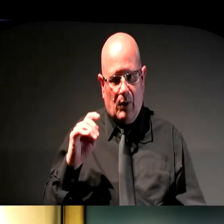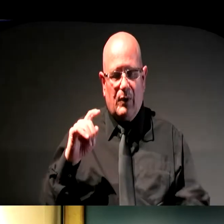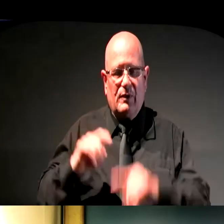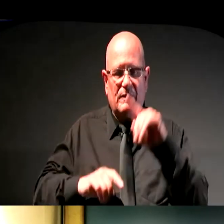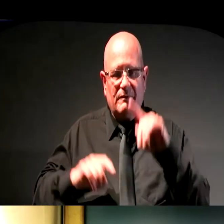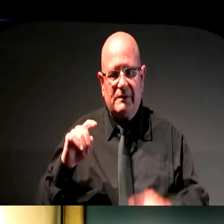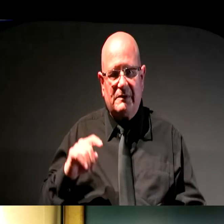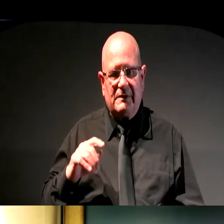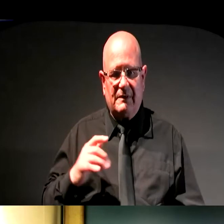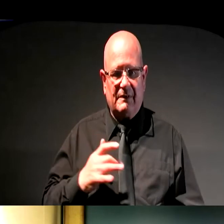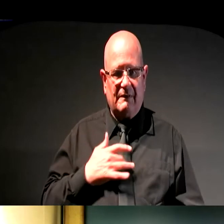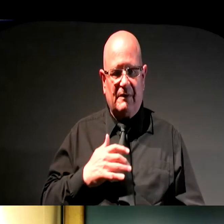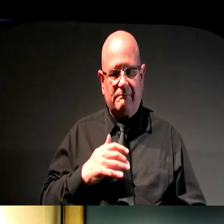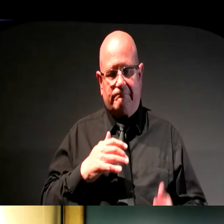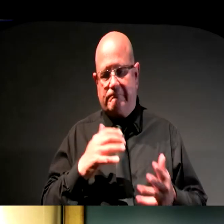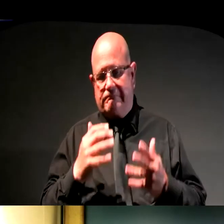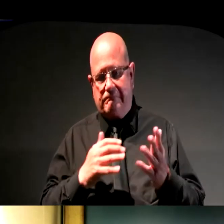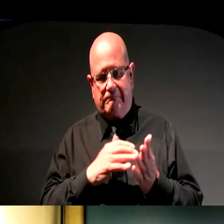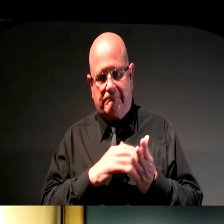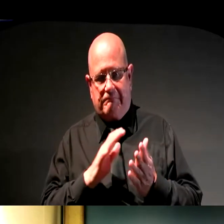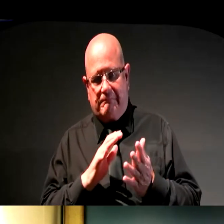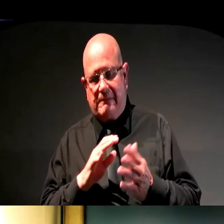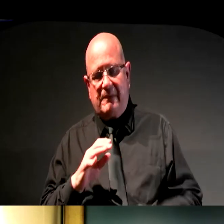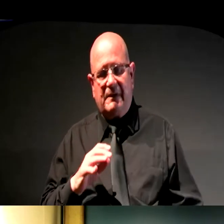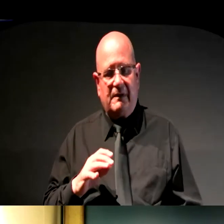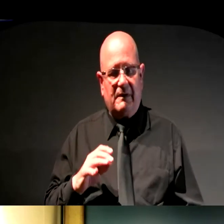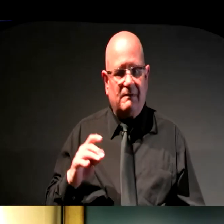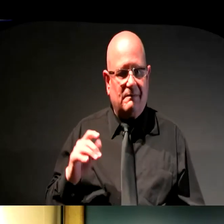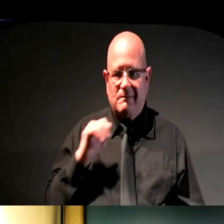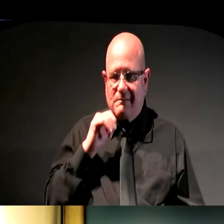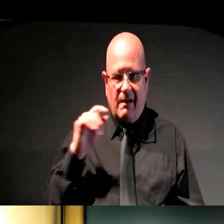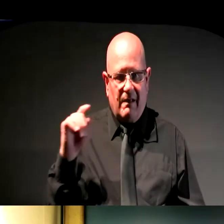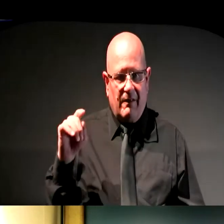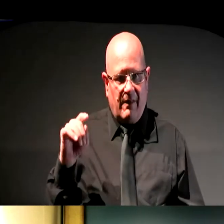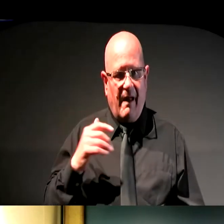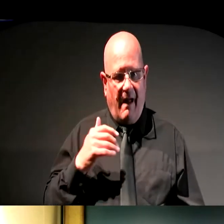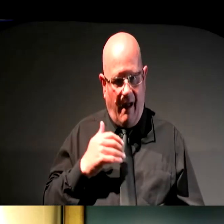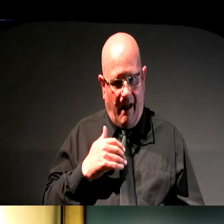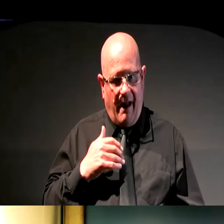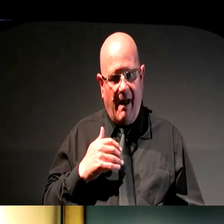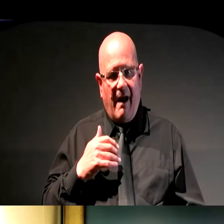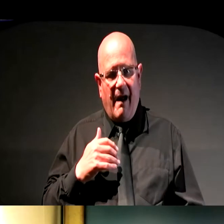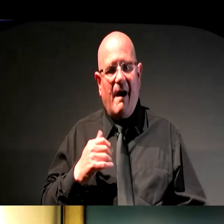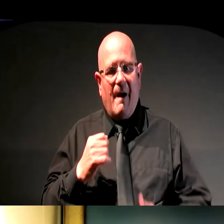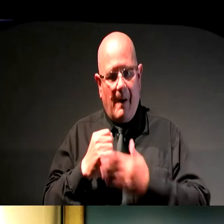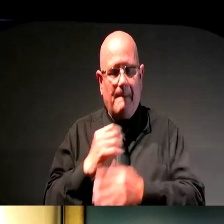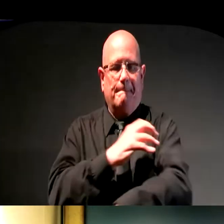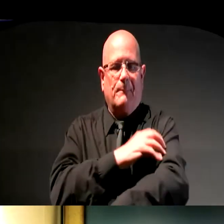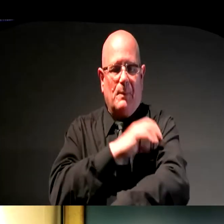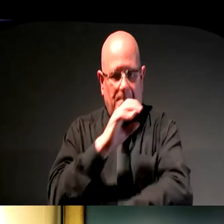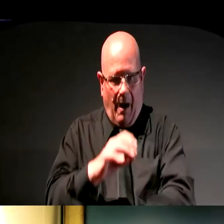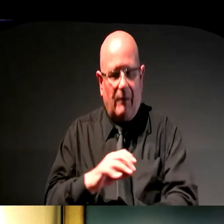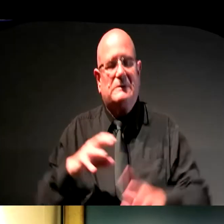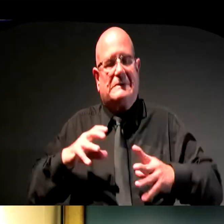pass and get by in life, and that's the way they've found coping, they actually now feel empowered to start embracing their own neurodiversity.